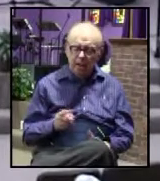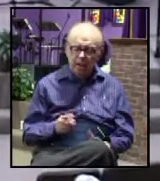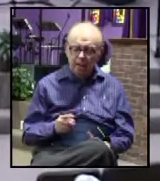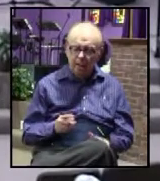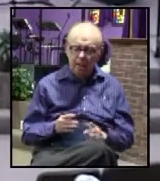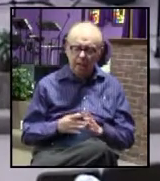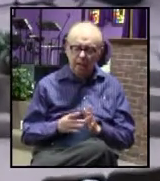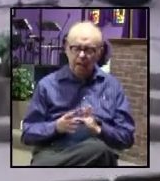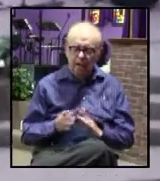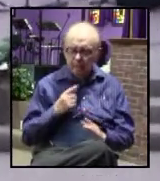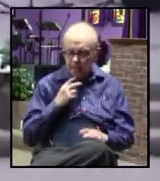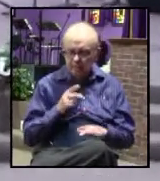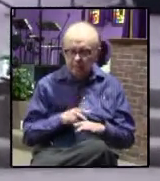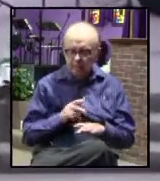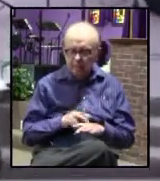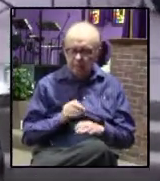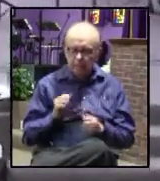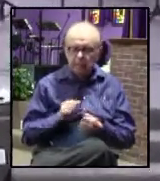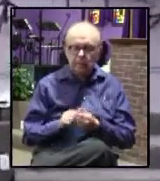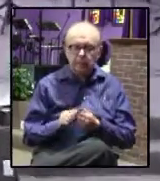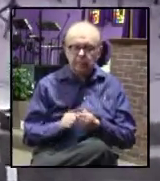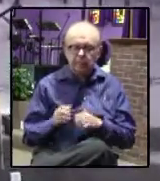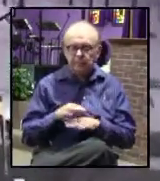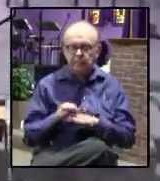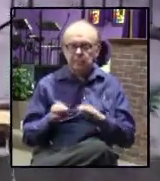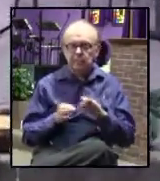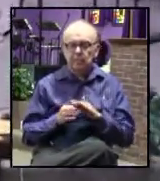when Jesus told Peter he was going to wash his feet,